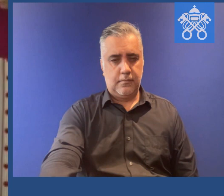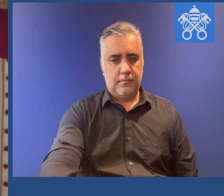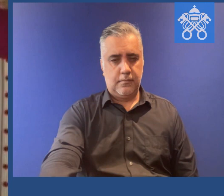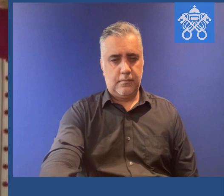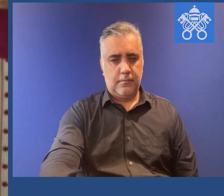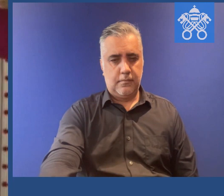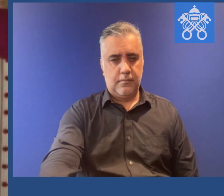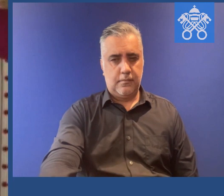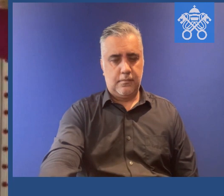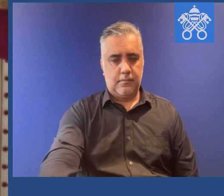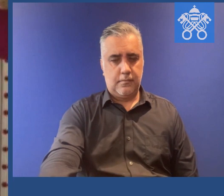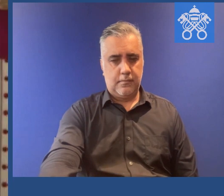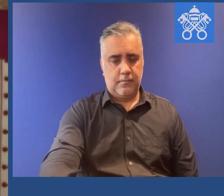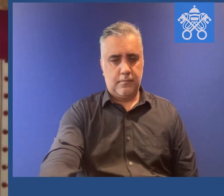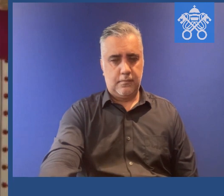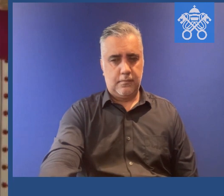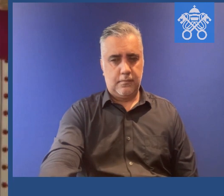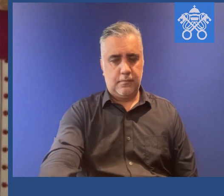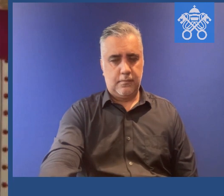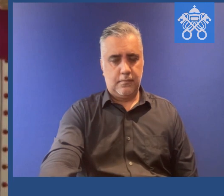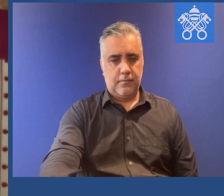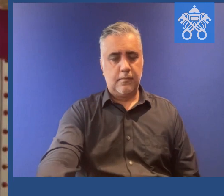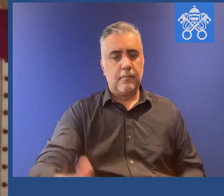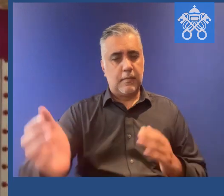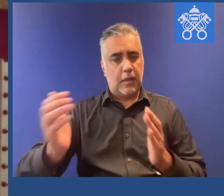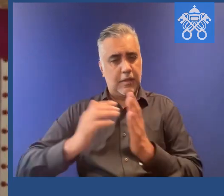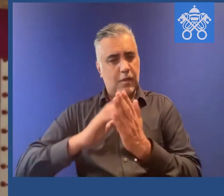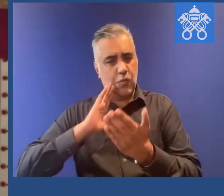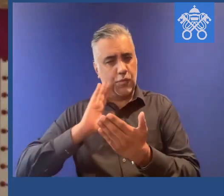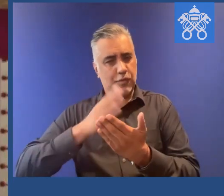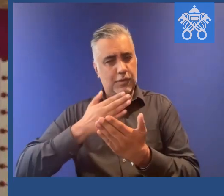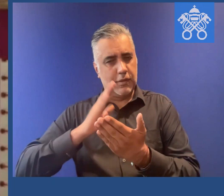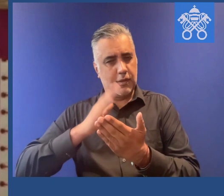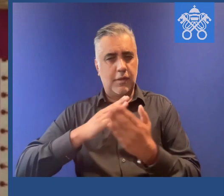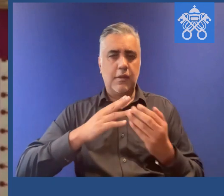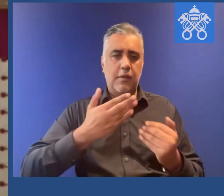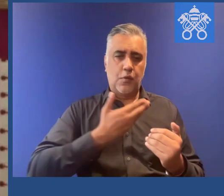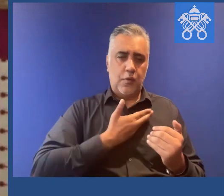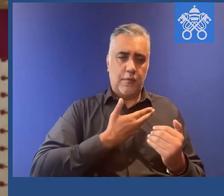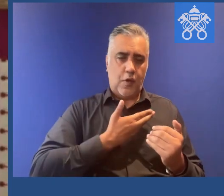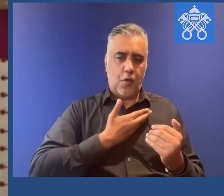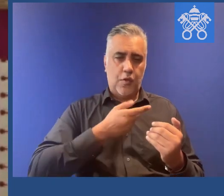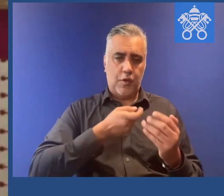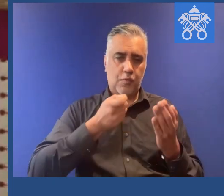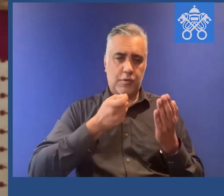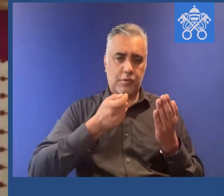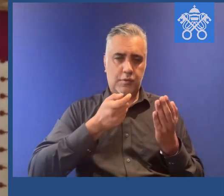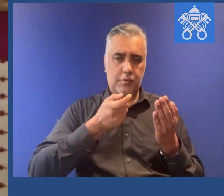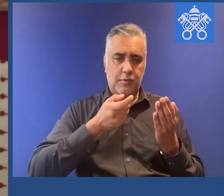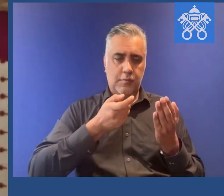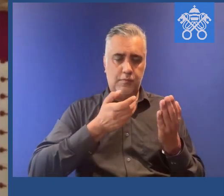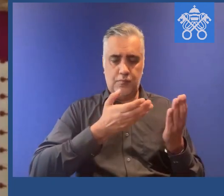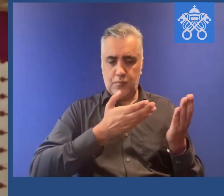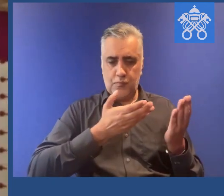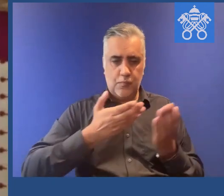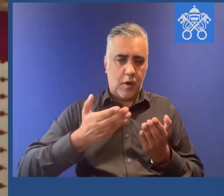hymn of the Salve Regina, while the choir and the people were singing the hymn, the Holy Father was brought to a table, and